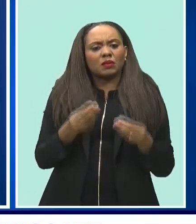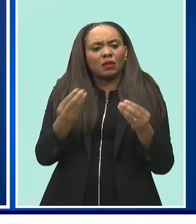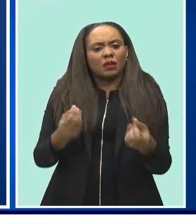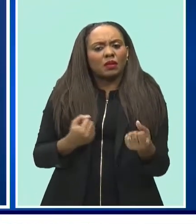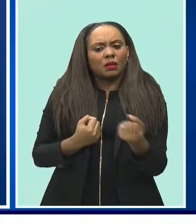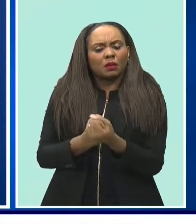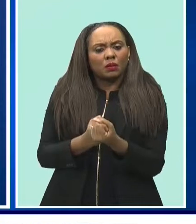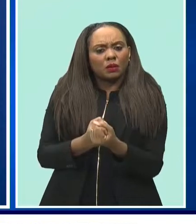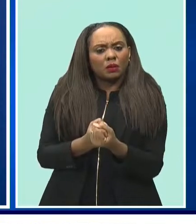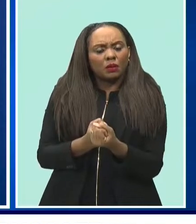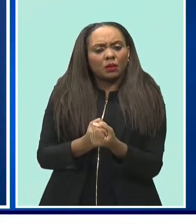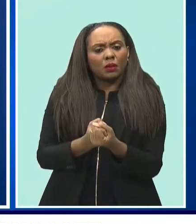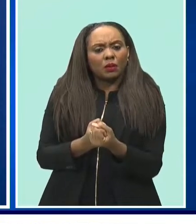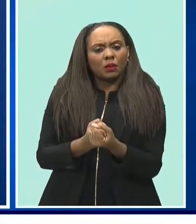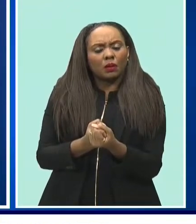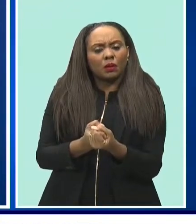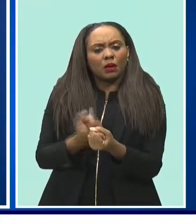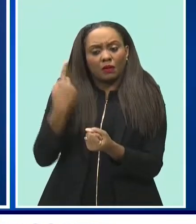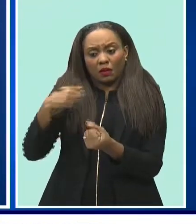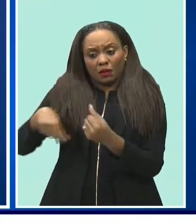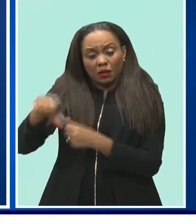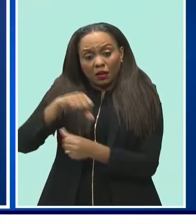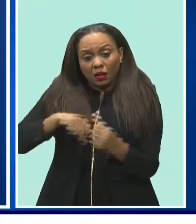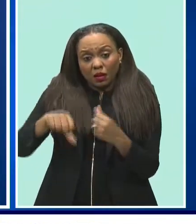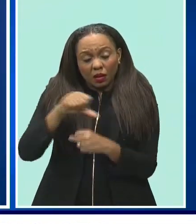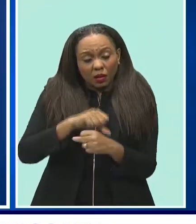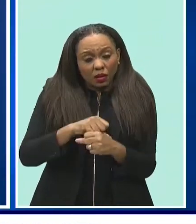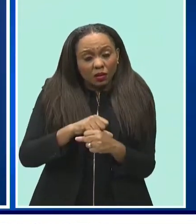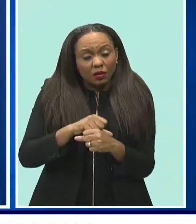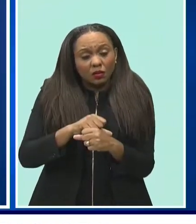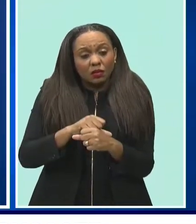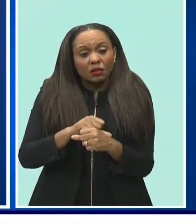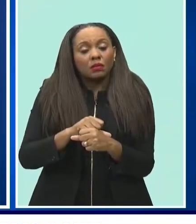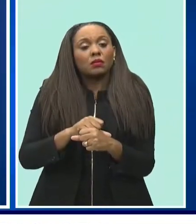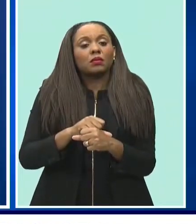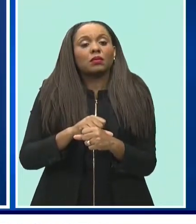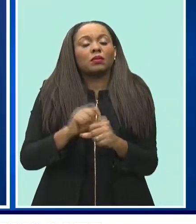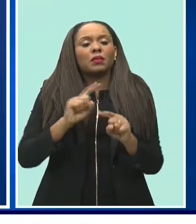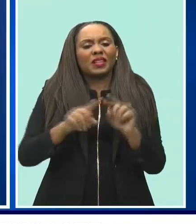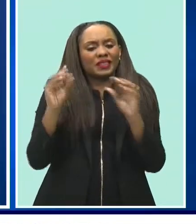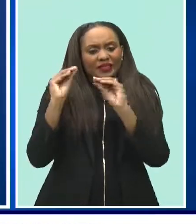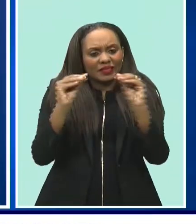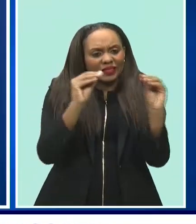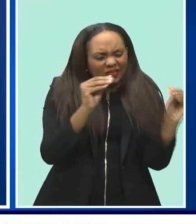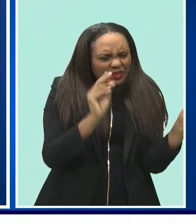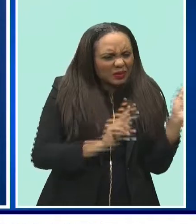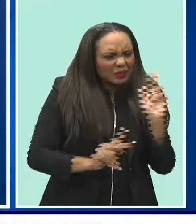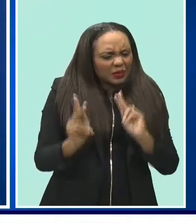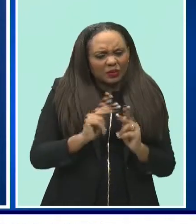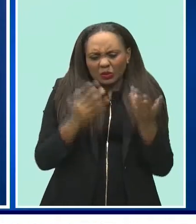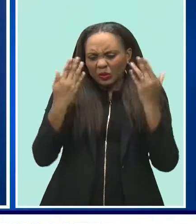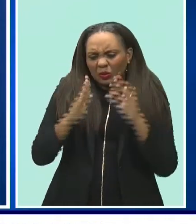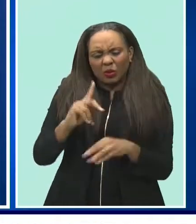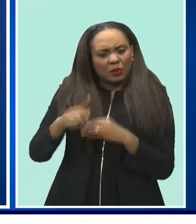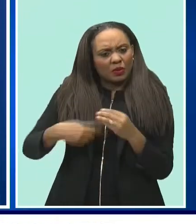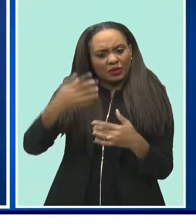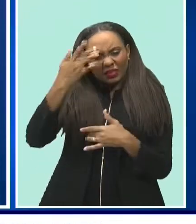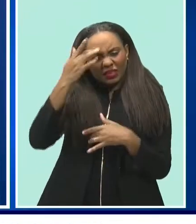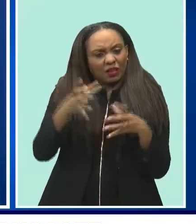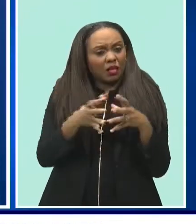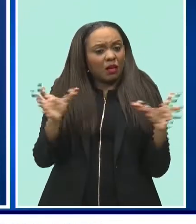support for each other, but to educate the public, because it's not